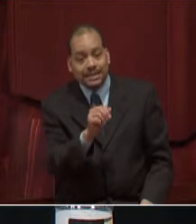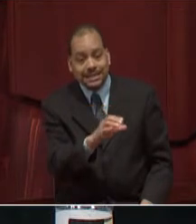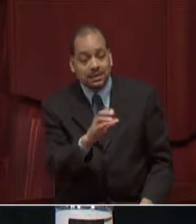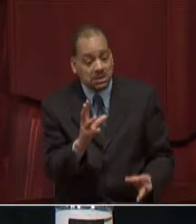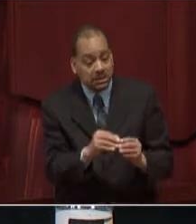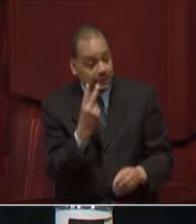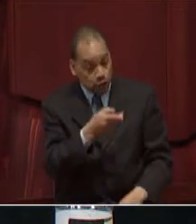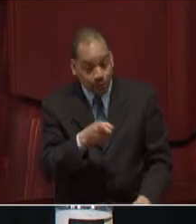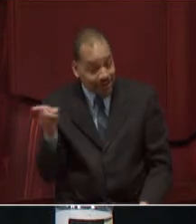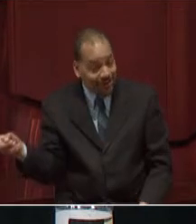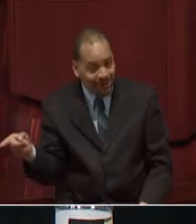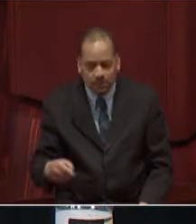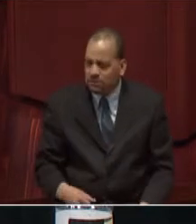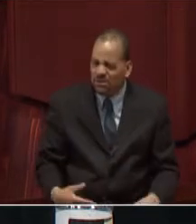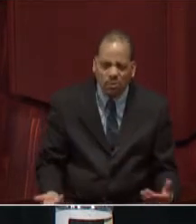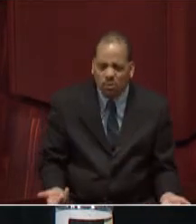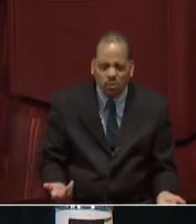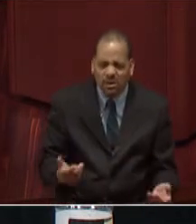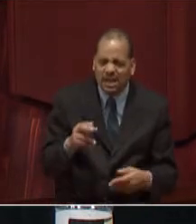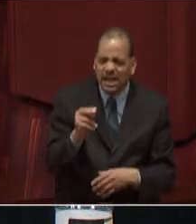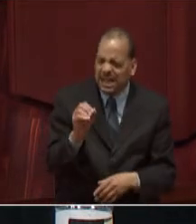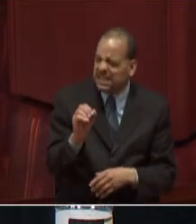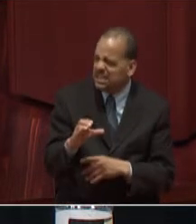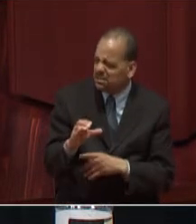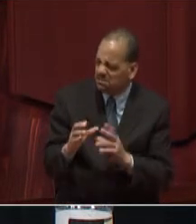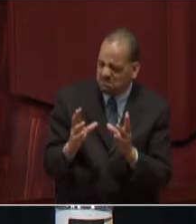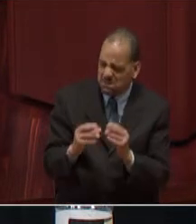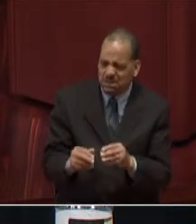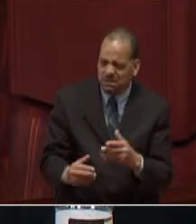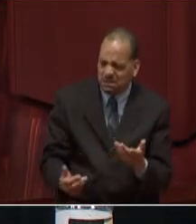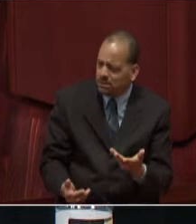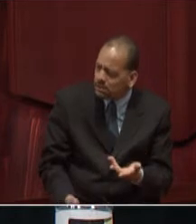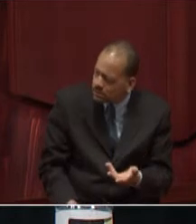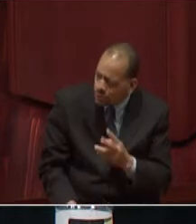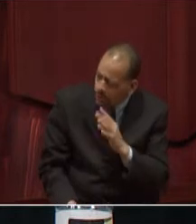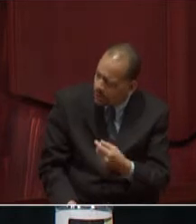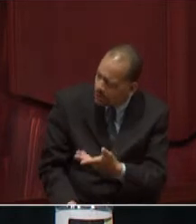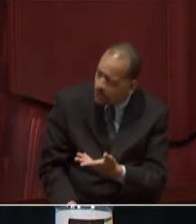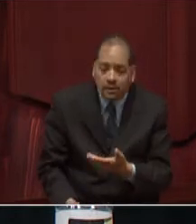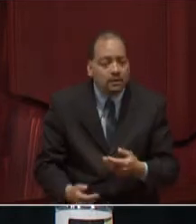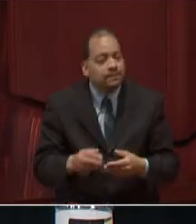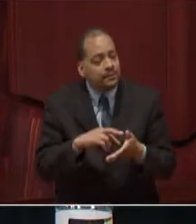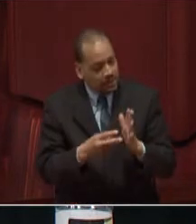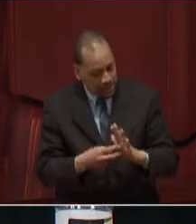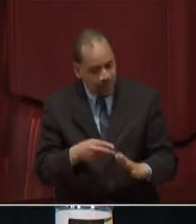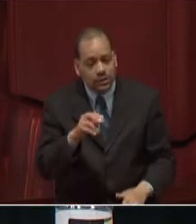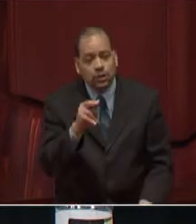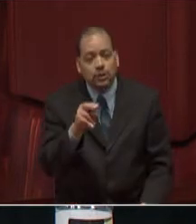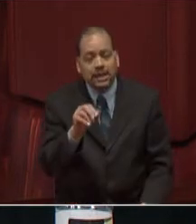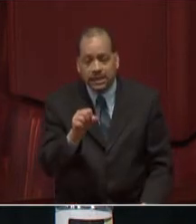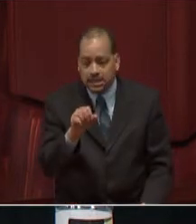meeting? And I then raised the question of why USIA wasn't in the